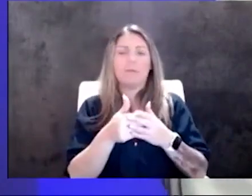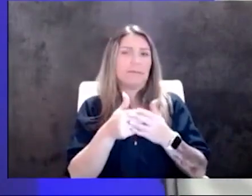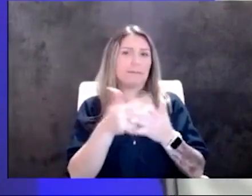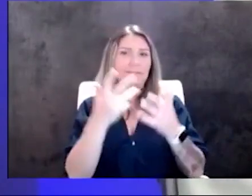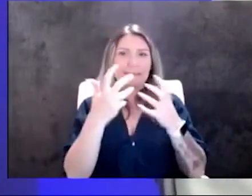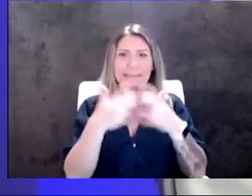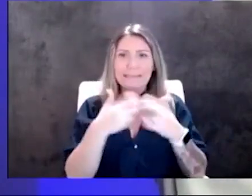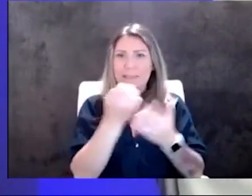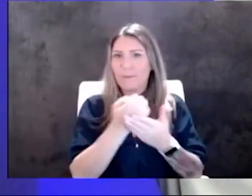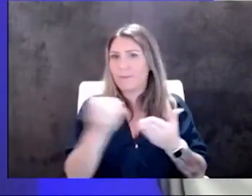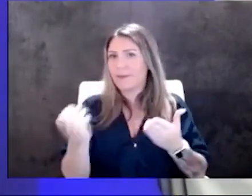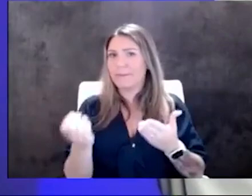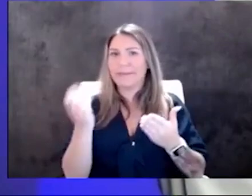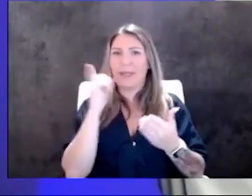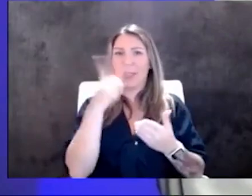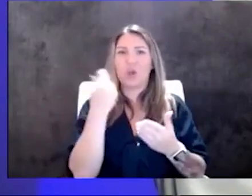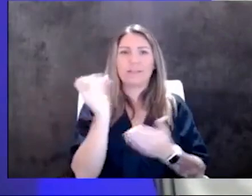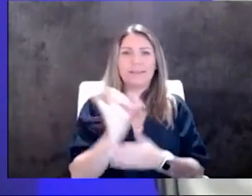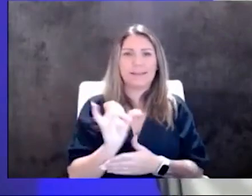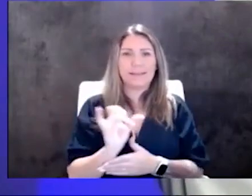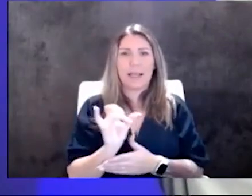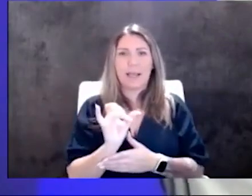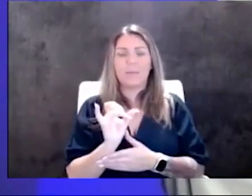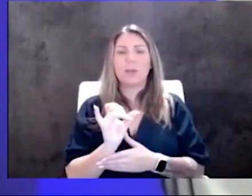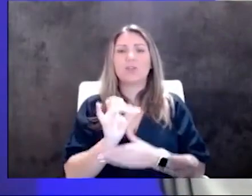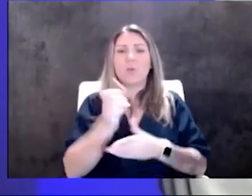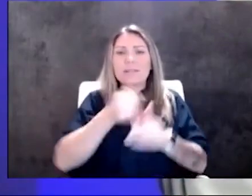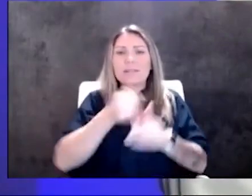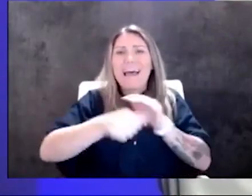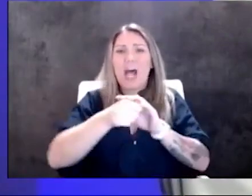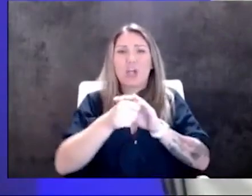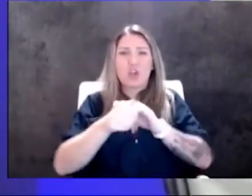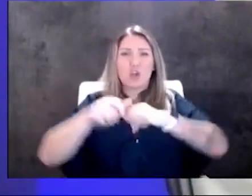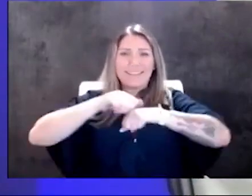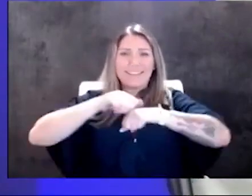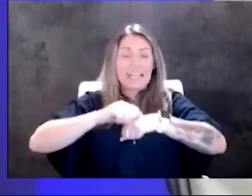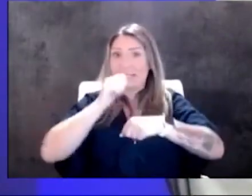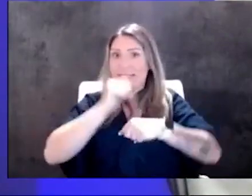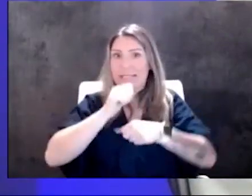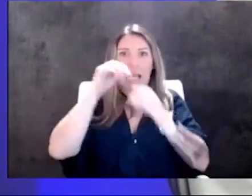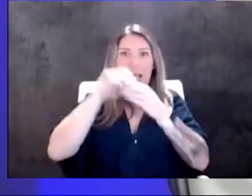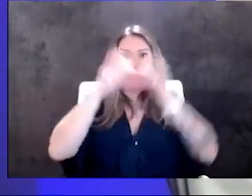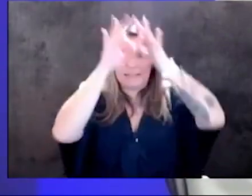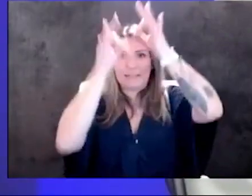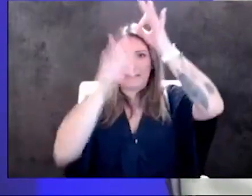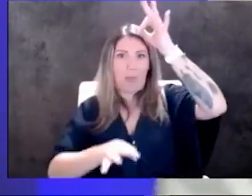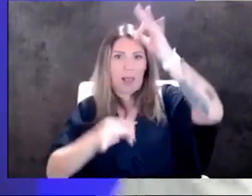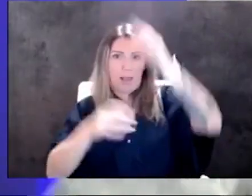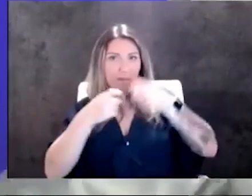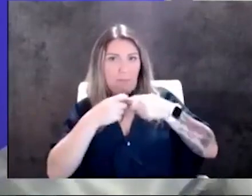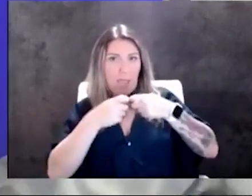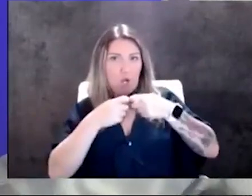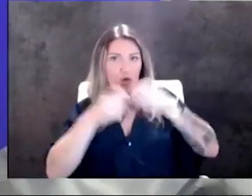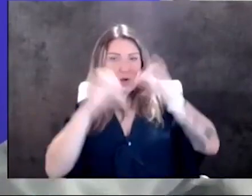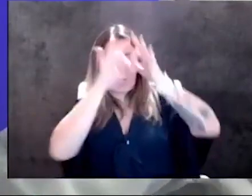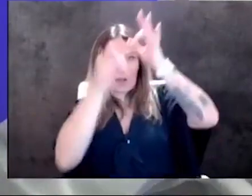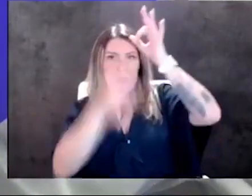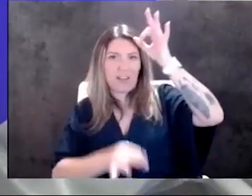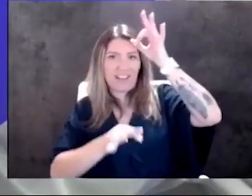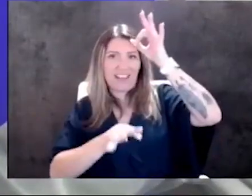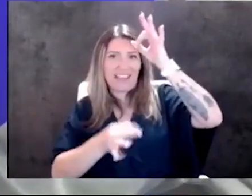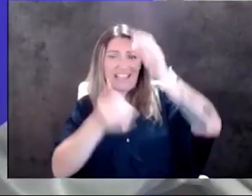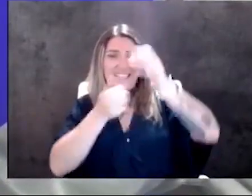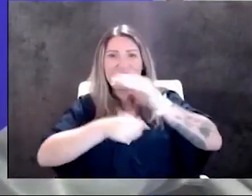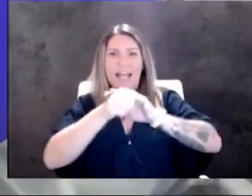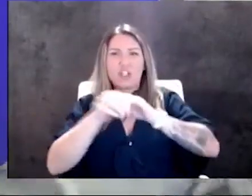again, kind of implanted underneath the skin. We don't put these in the spine. The actual battery that powers the device is underneath the skin, usually somewhere